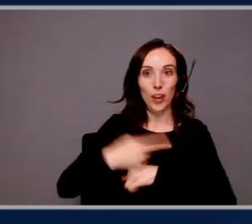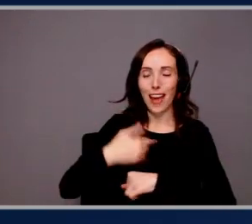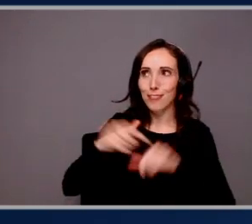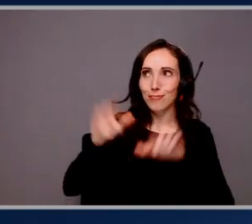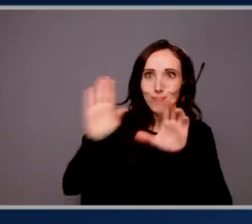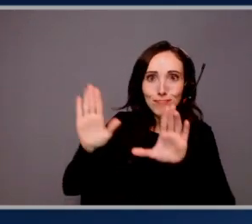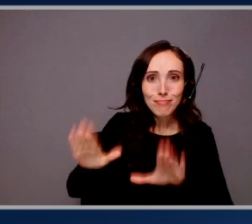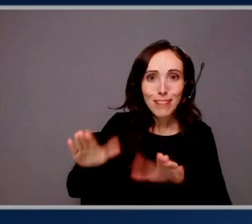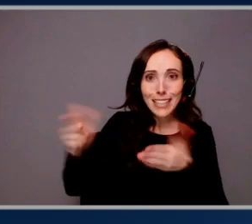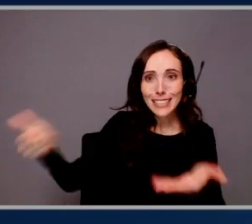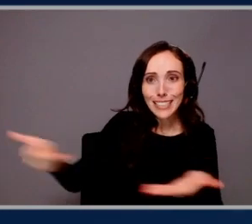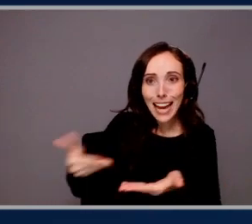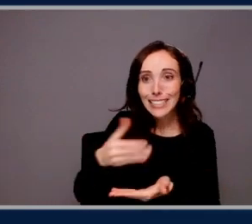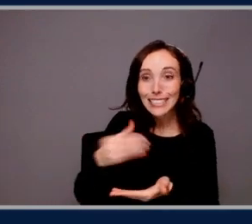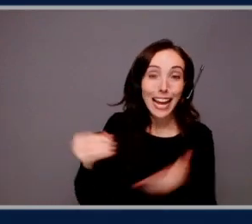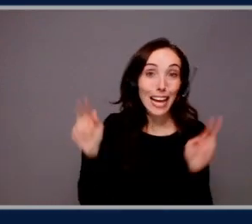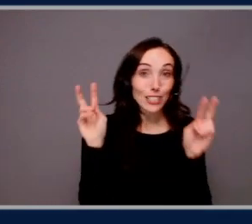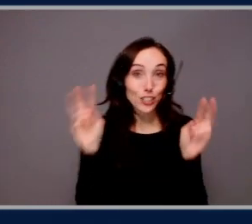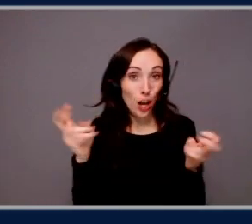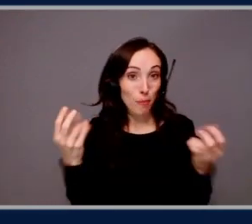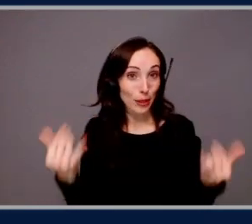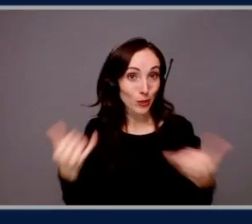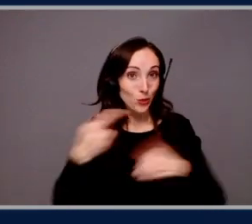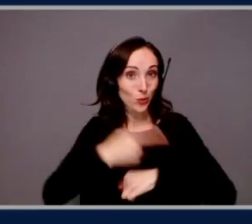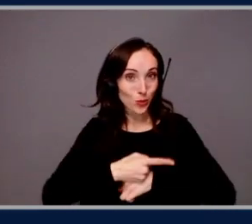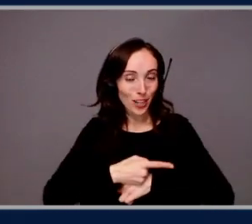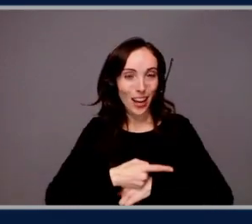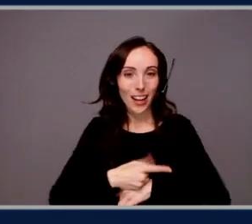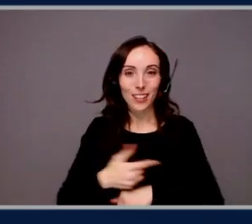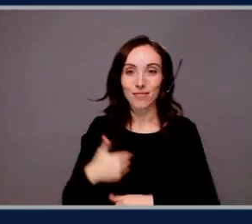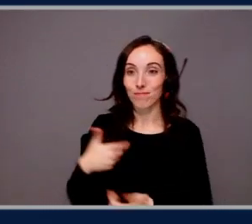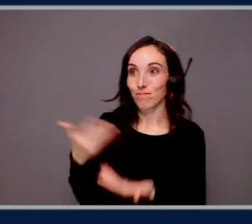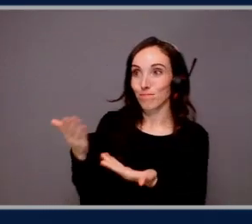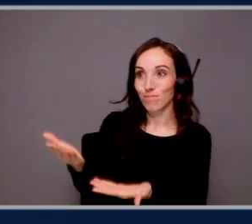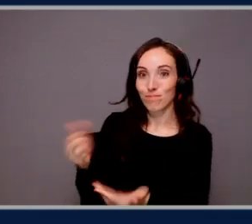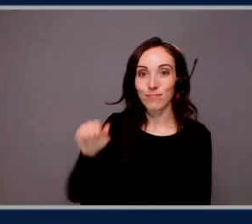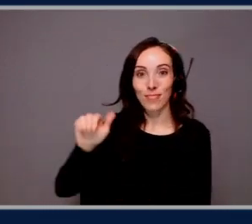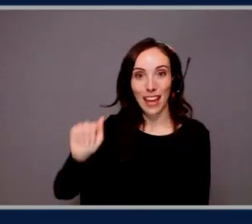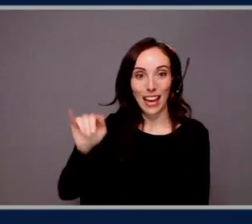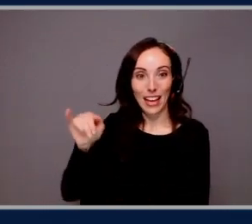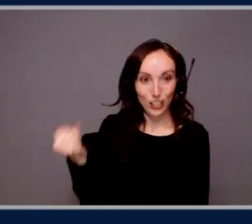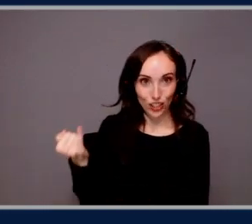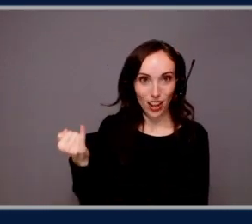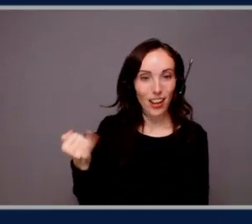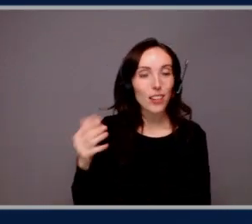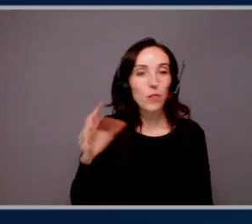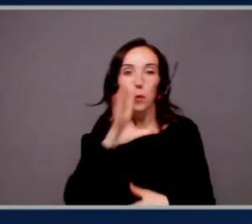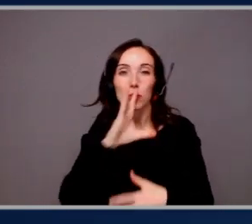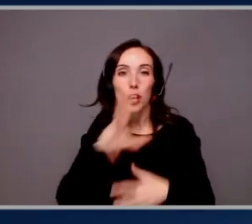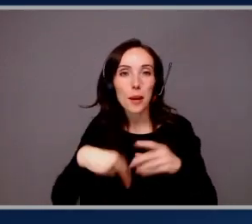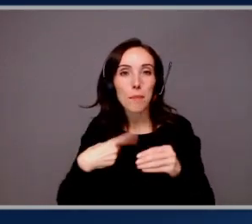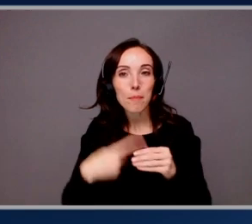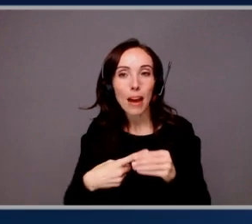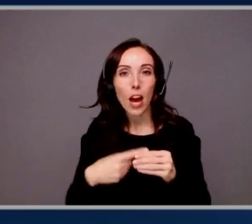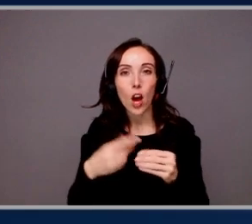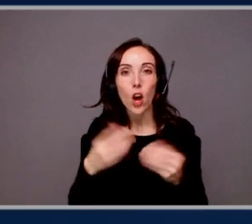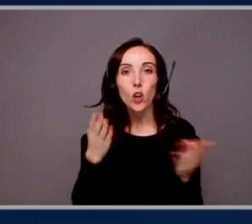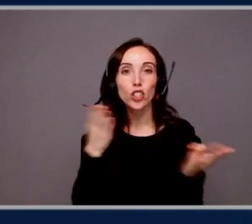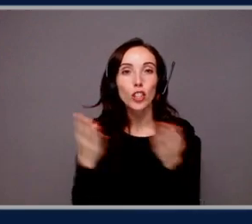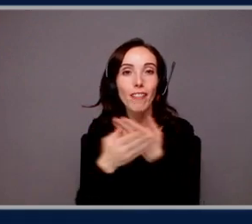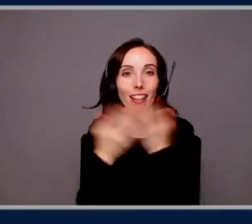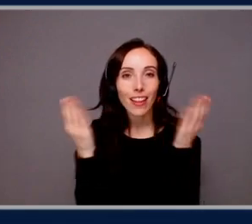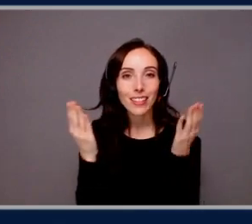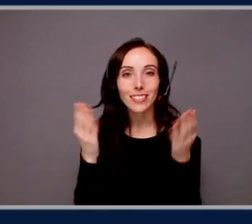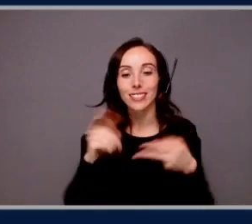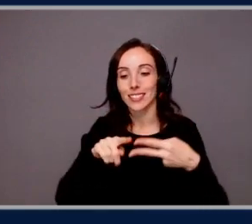also an amazing topic we're going to be discussing. I'm here joined by AJ, and we're going to be talking about serverless and Rust.